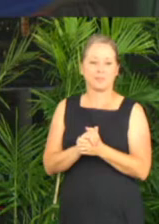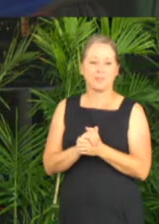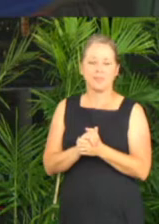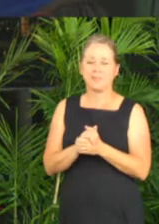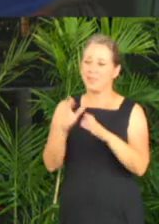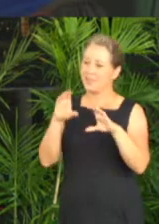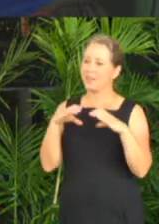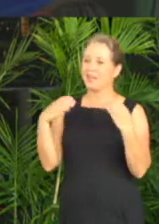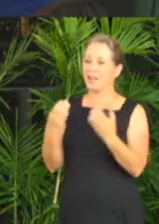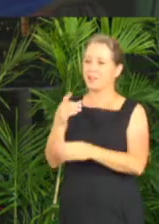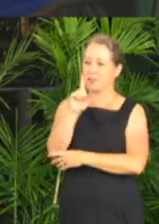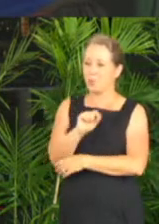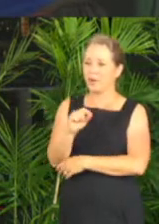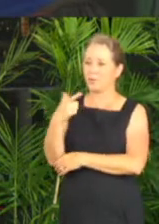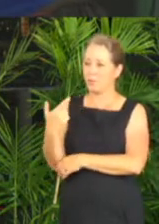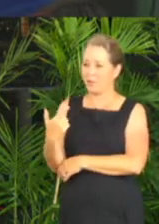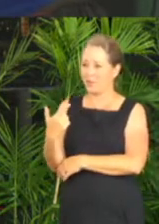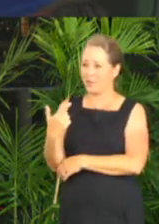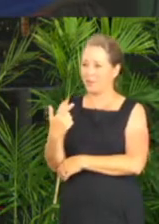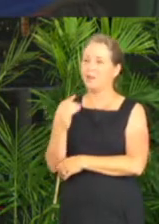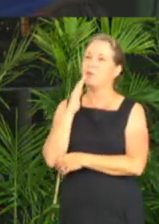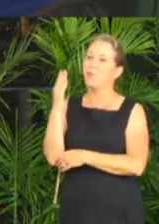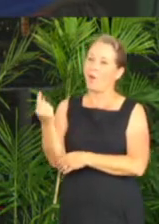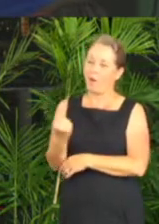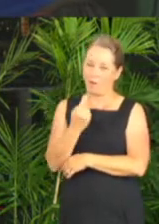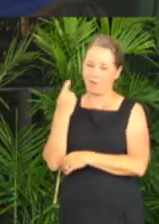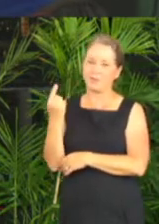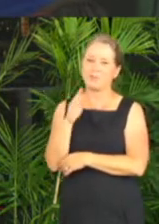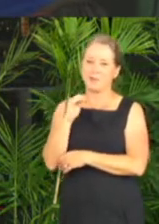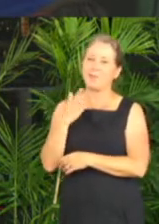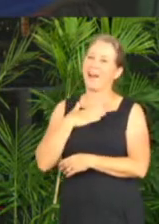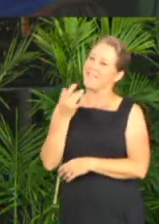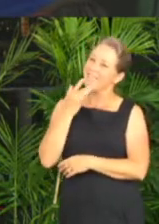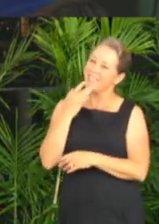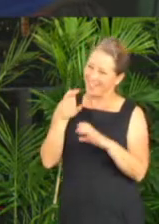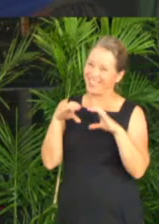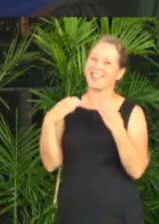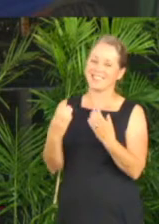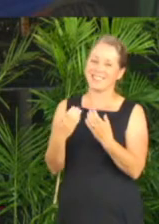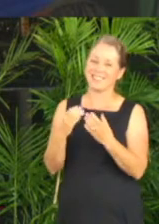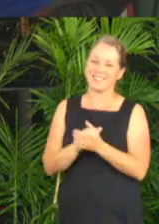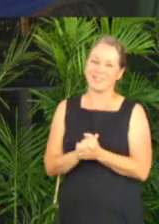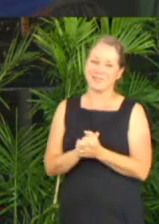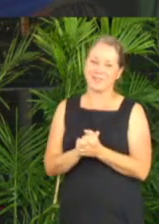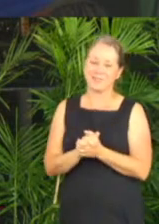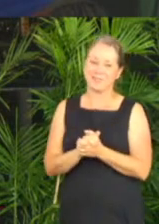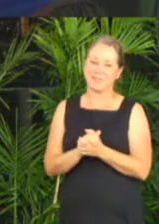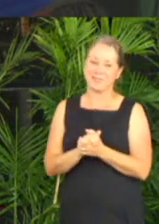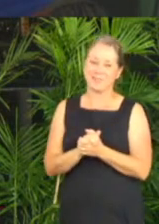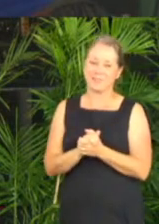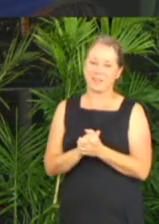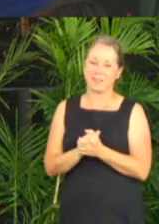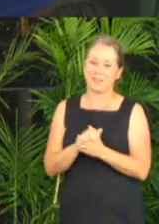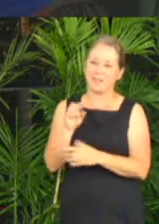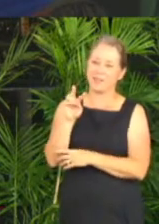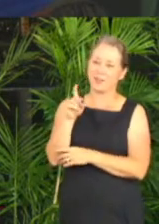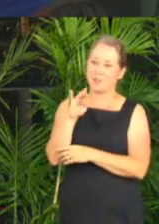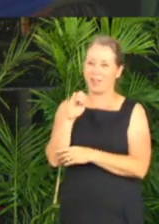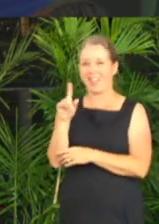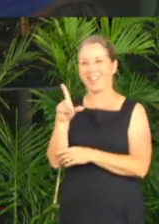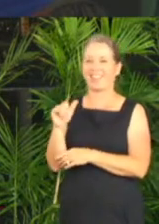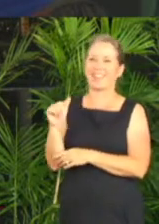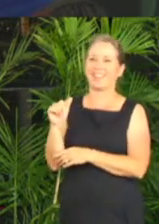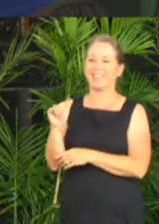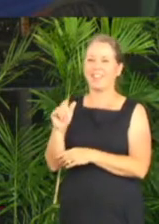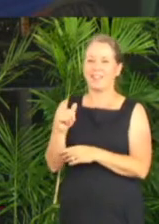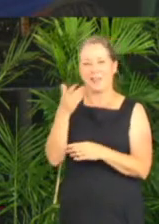So the class of 2021 will always be my favorite class. Virtually the best class of